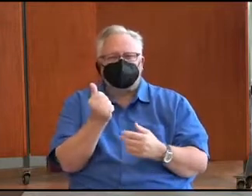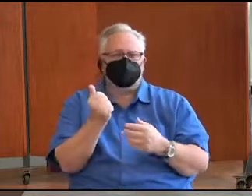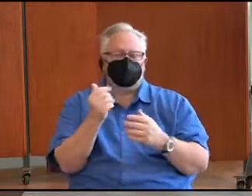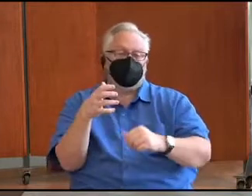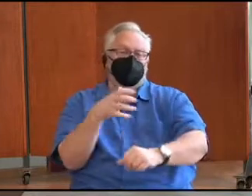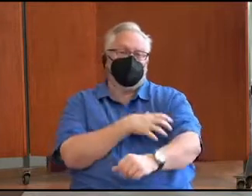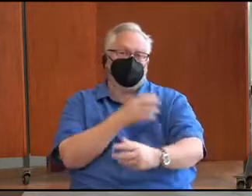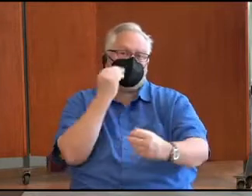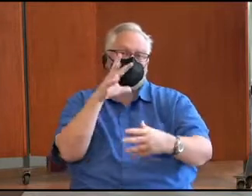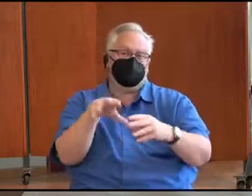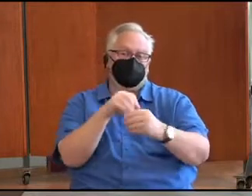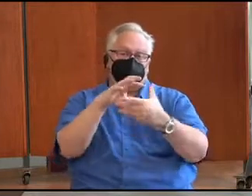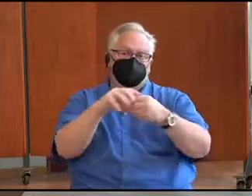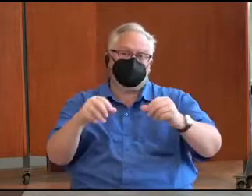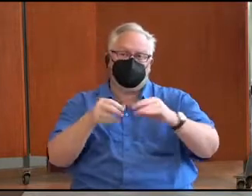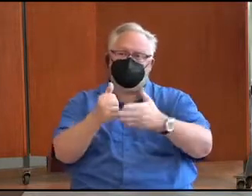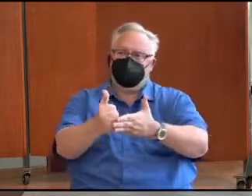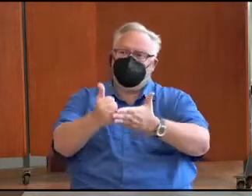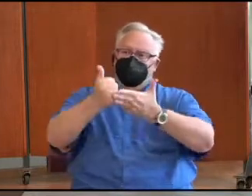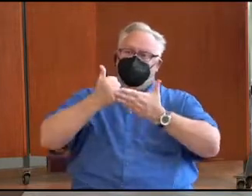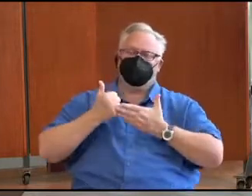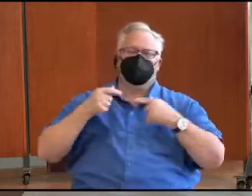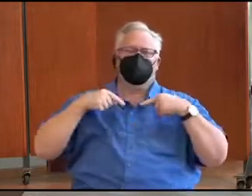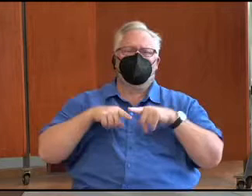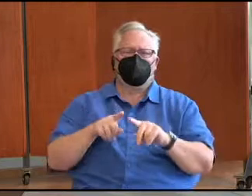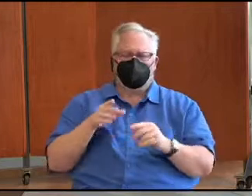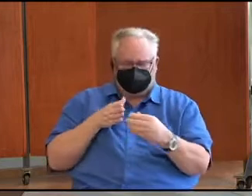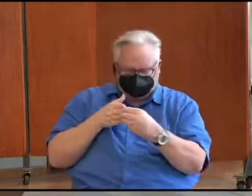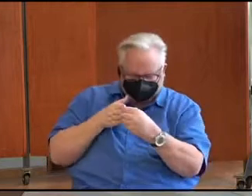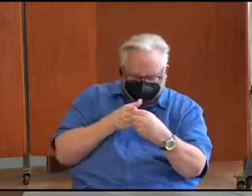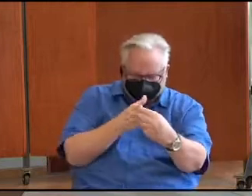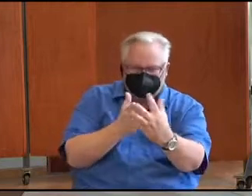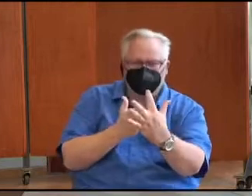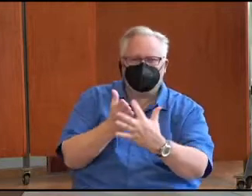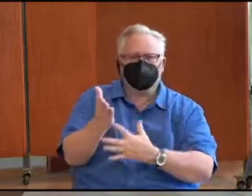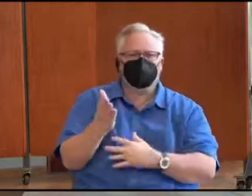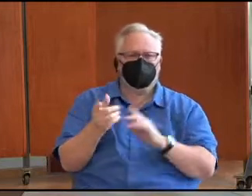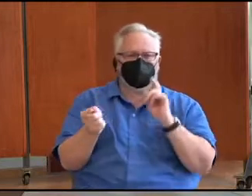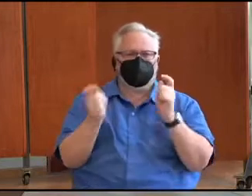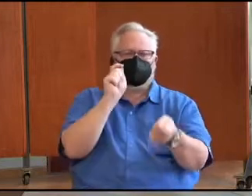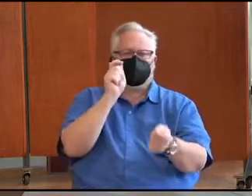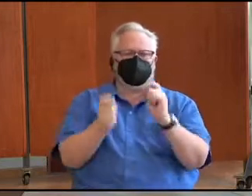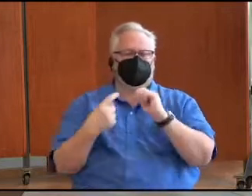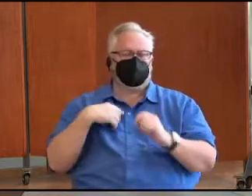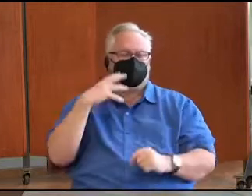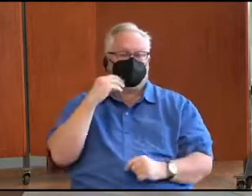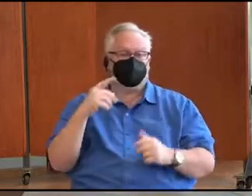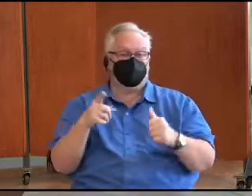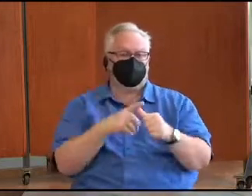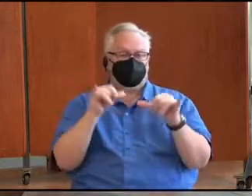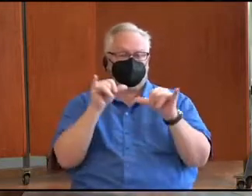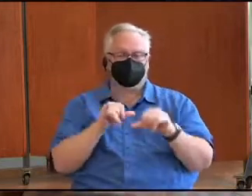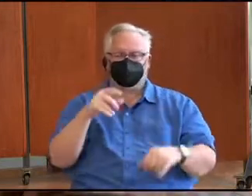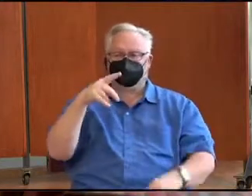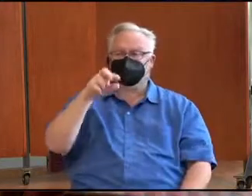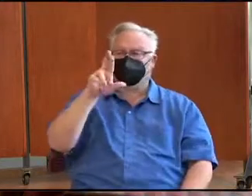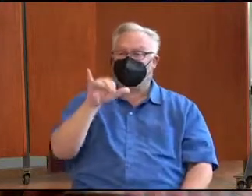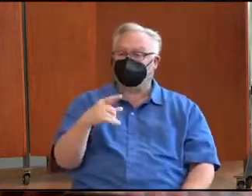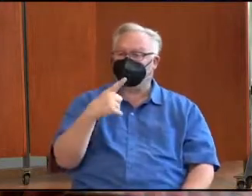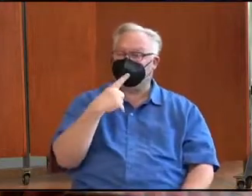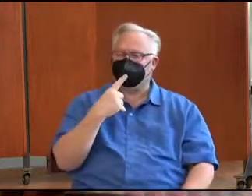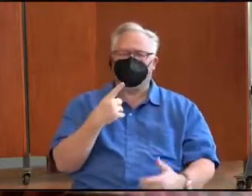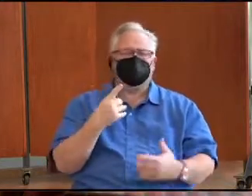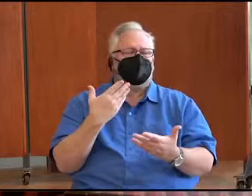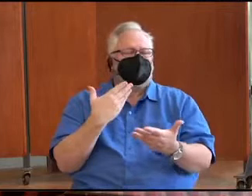we navigate the transitions we are experiencing. First, as Perry says, as much as we want to stay